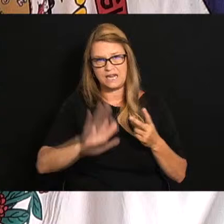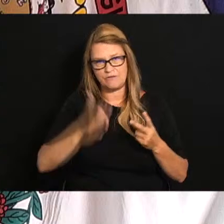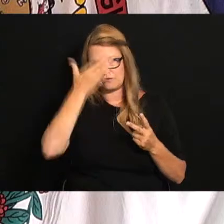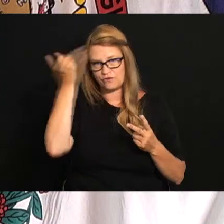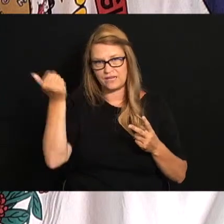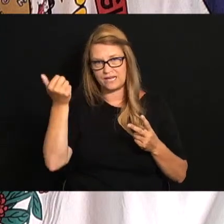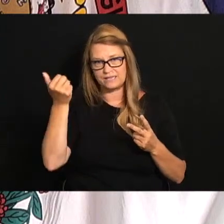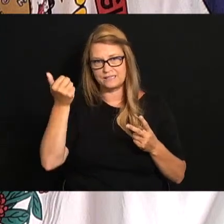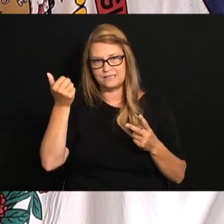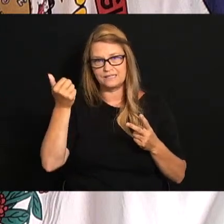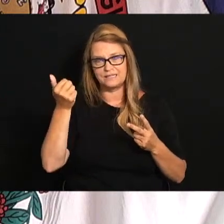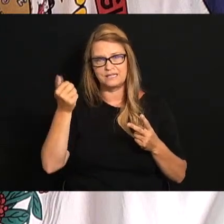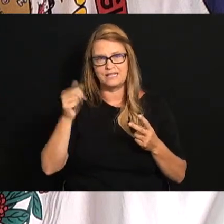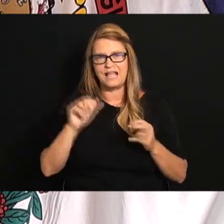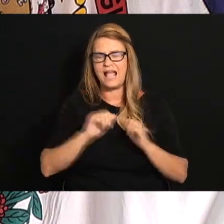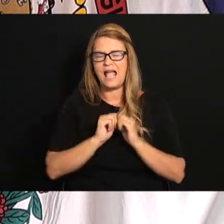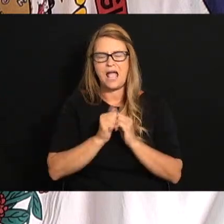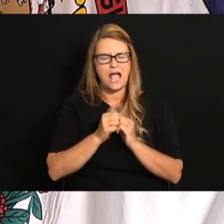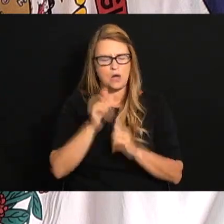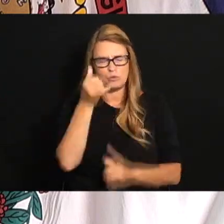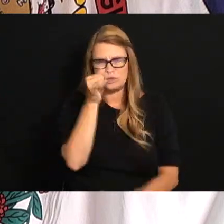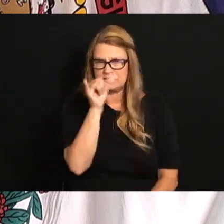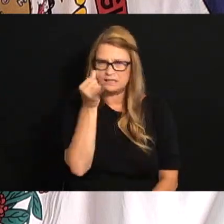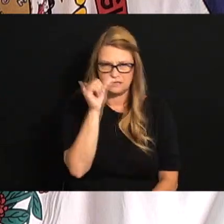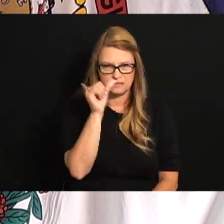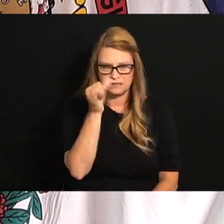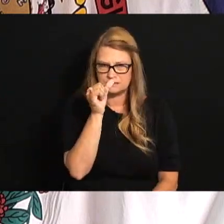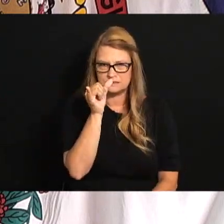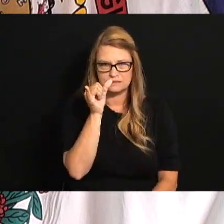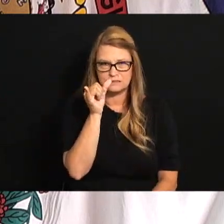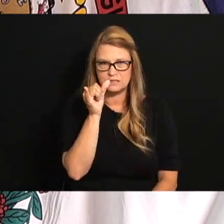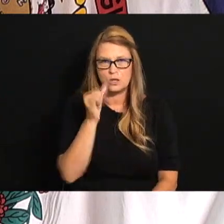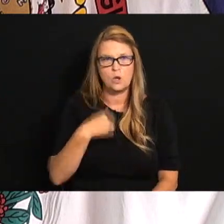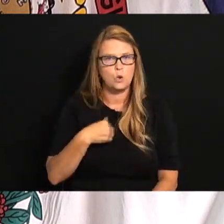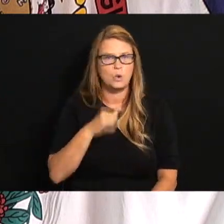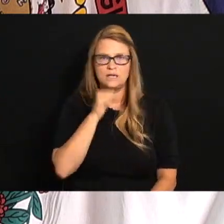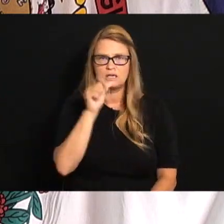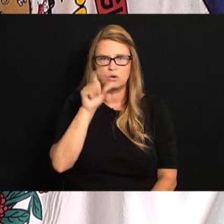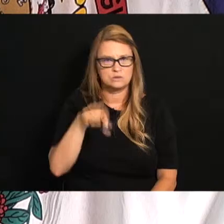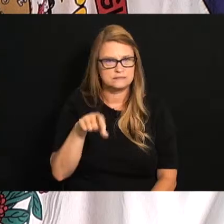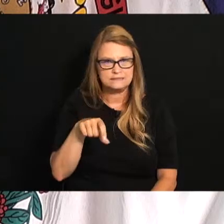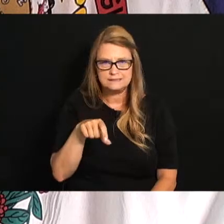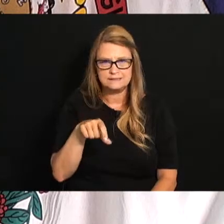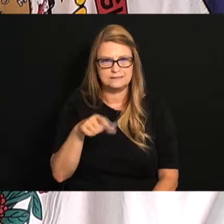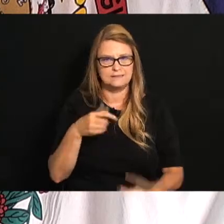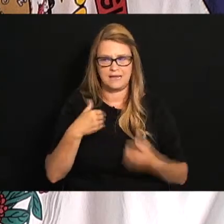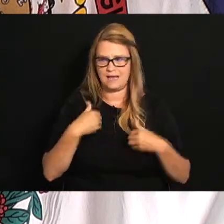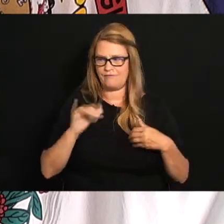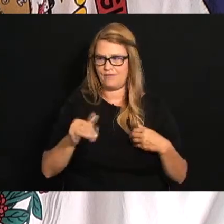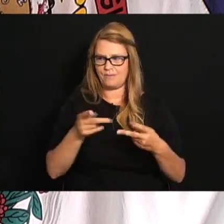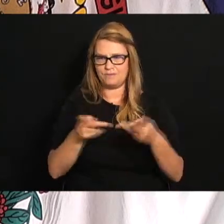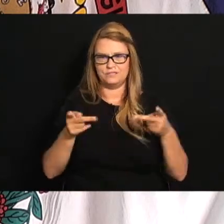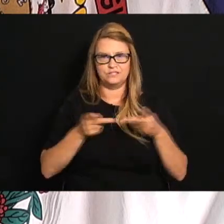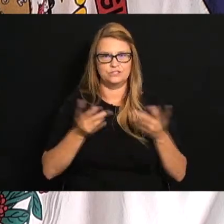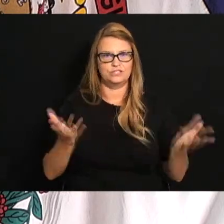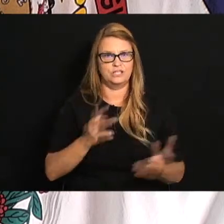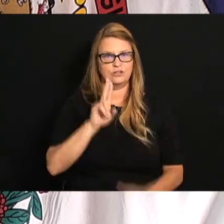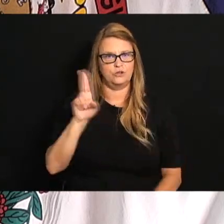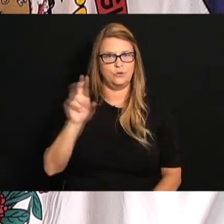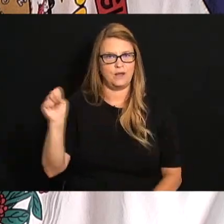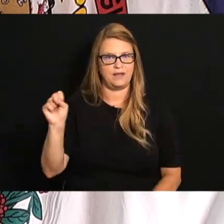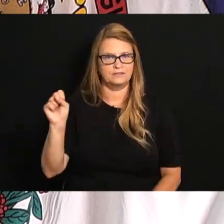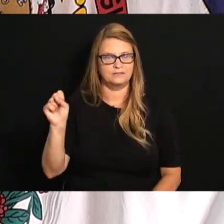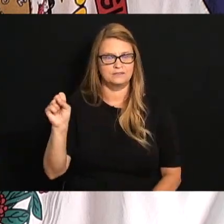just how ridiculous. We don't need to be in this position in the United States. We